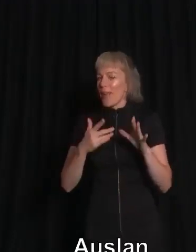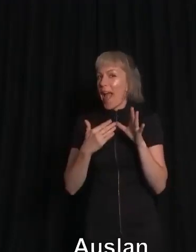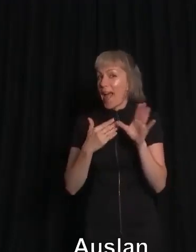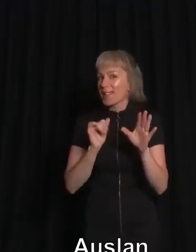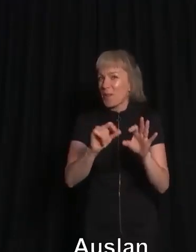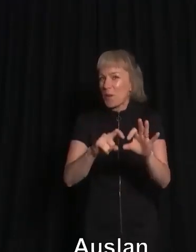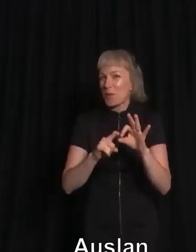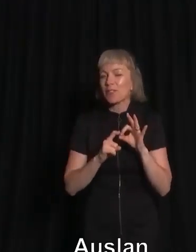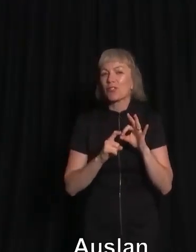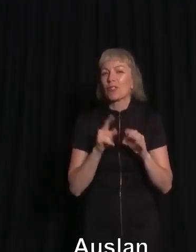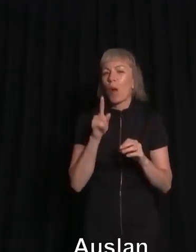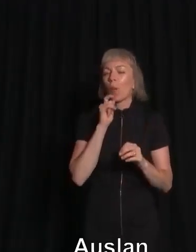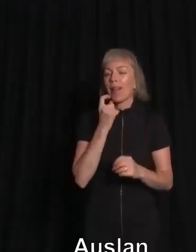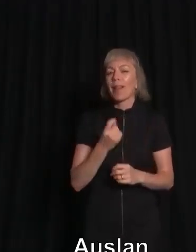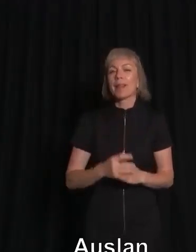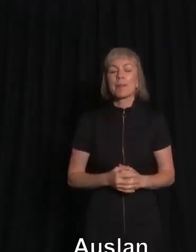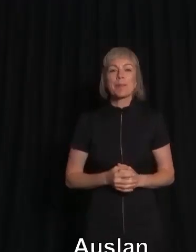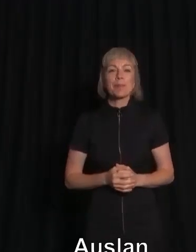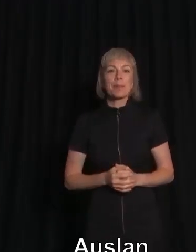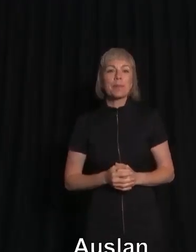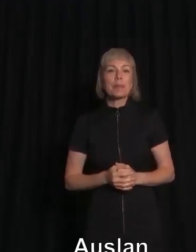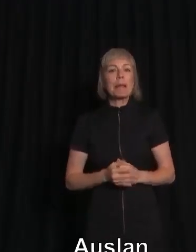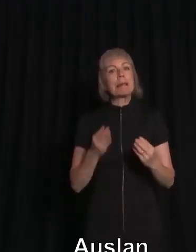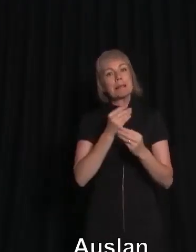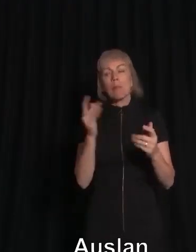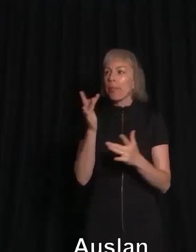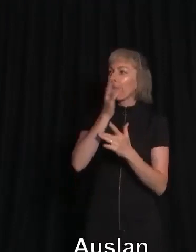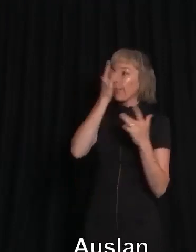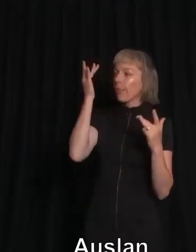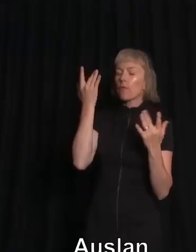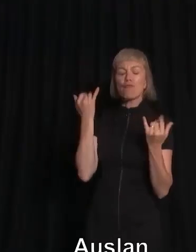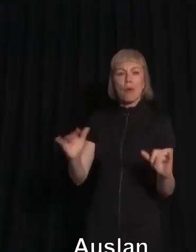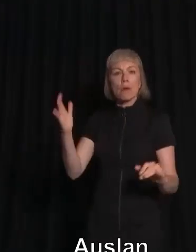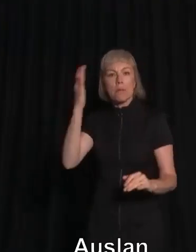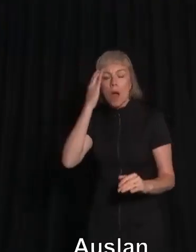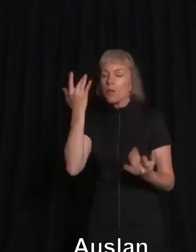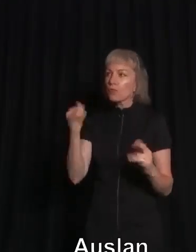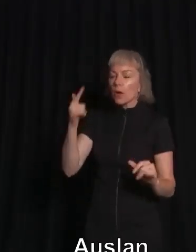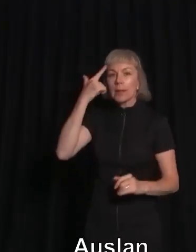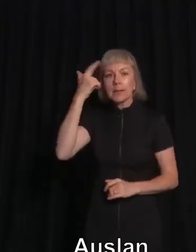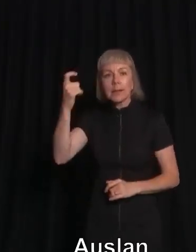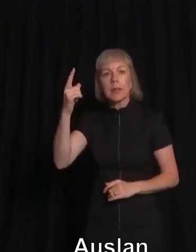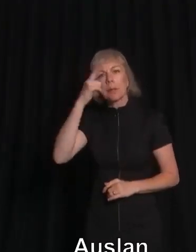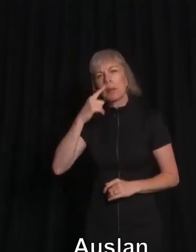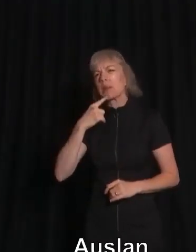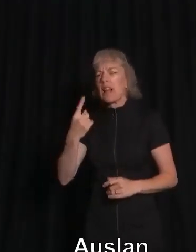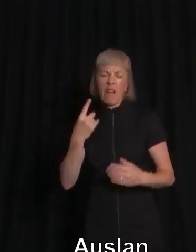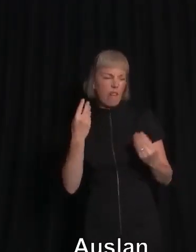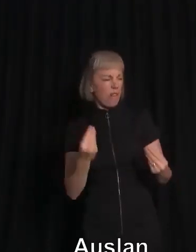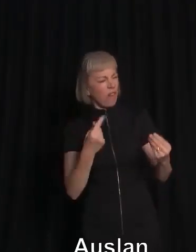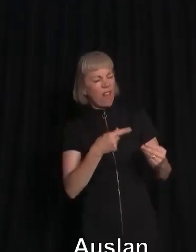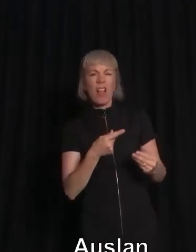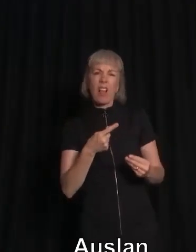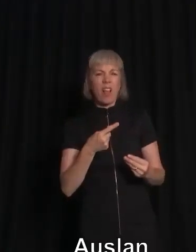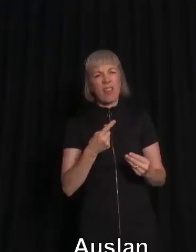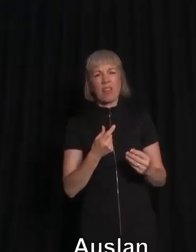Anna, but some of the ignorance and misconceptions, we hear people say, oh, surely these kinds of medical